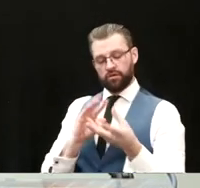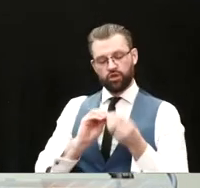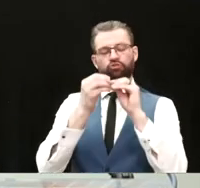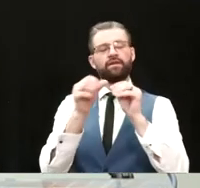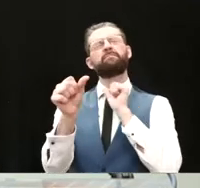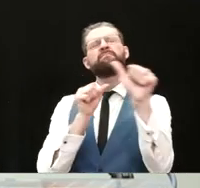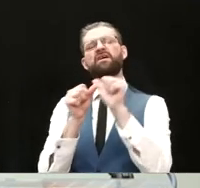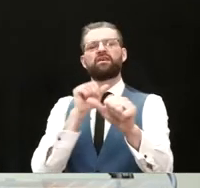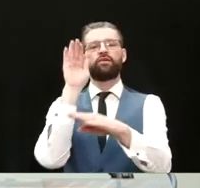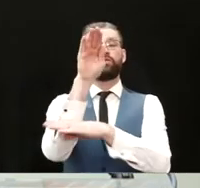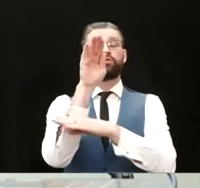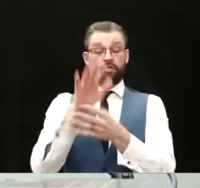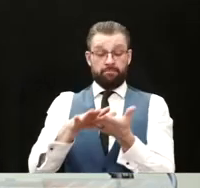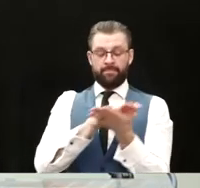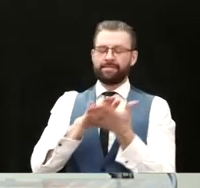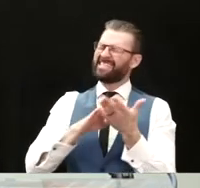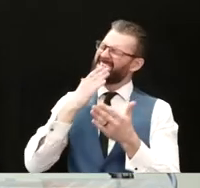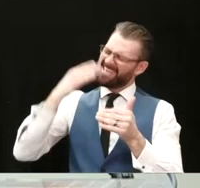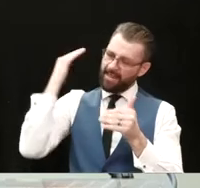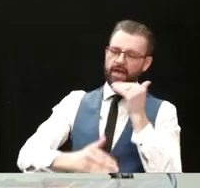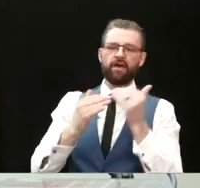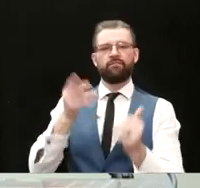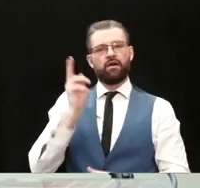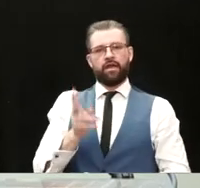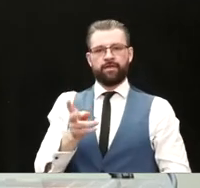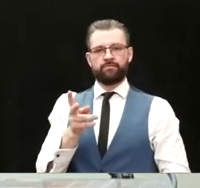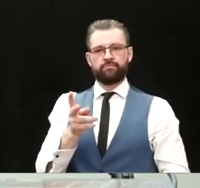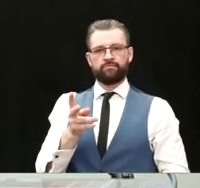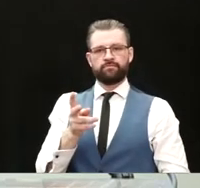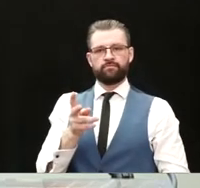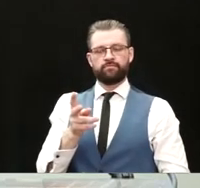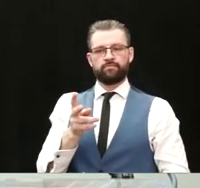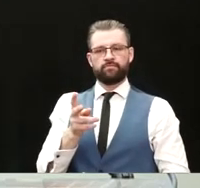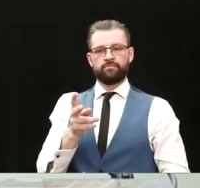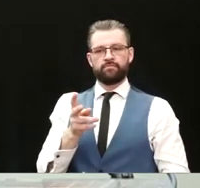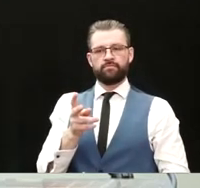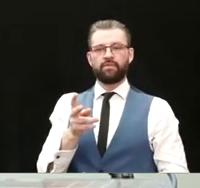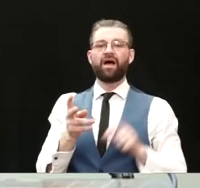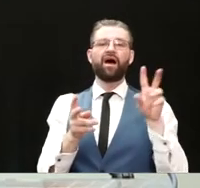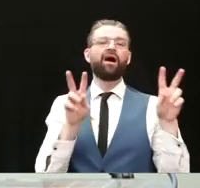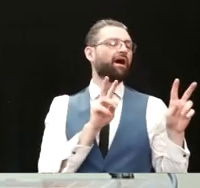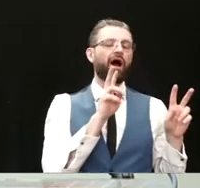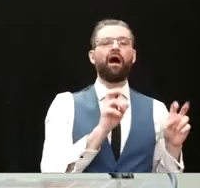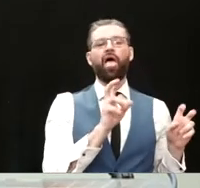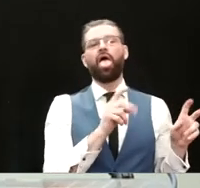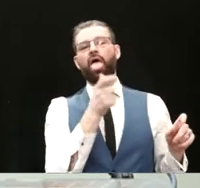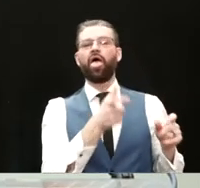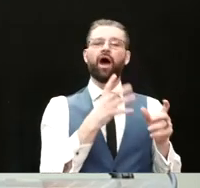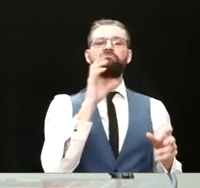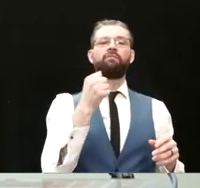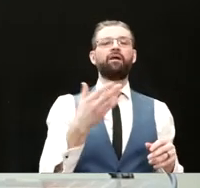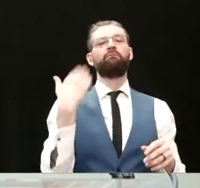future so that never again and one day aren't just catchphrases or a